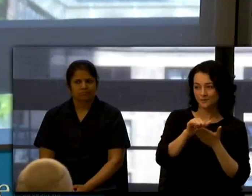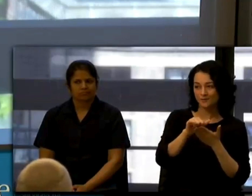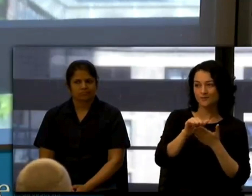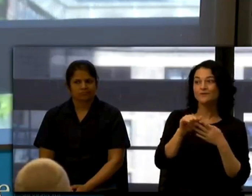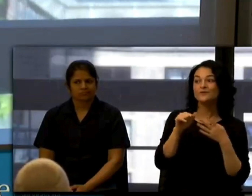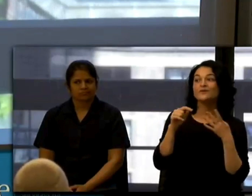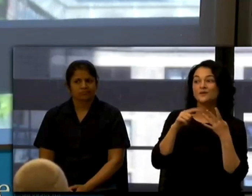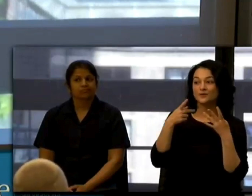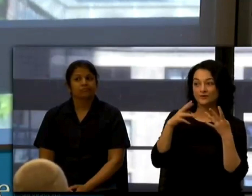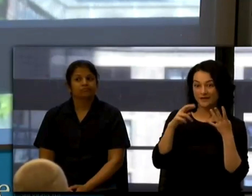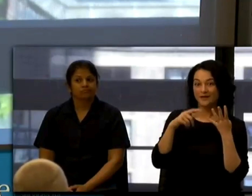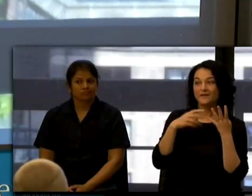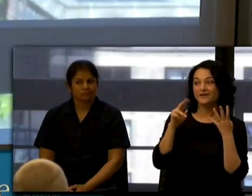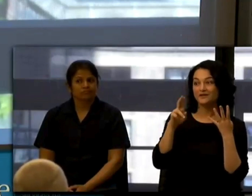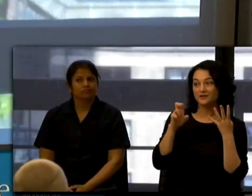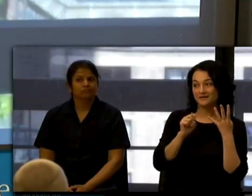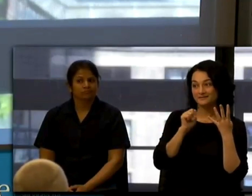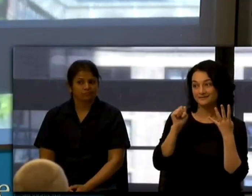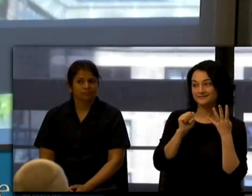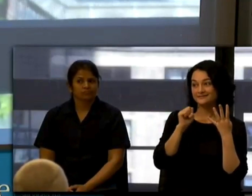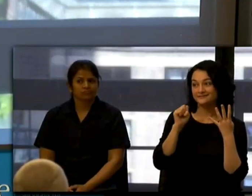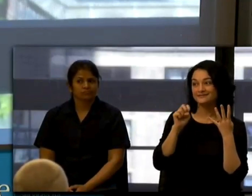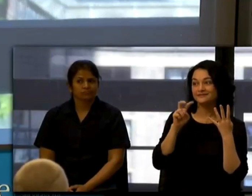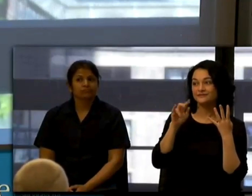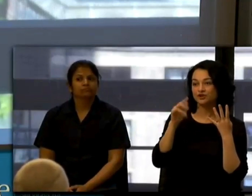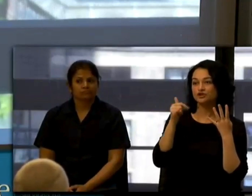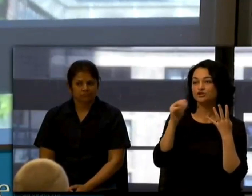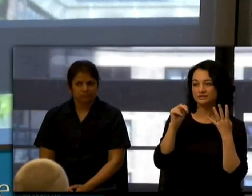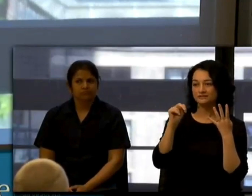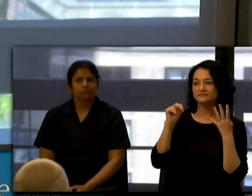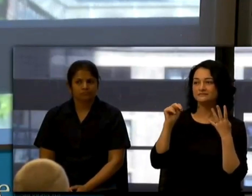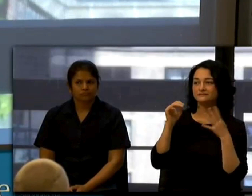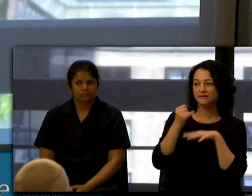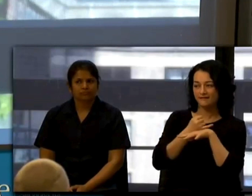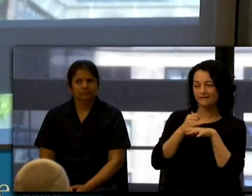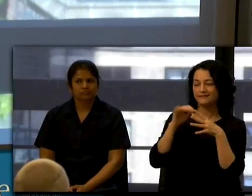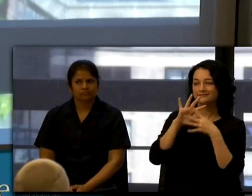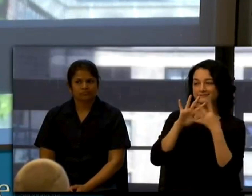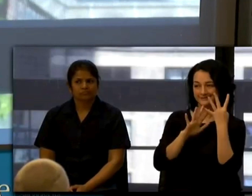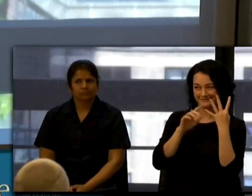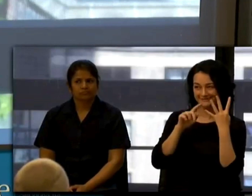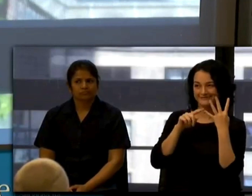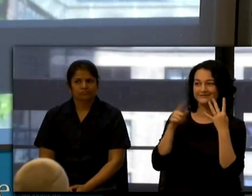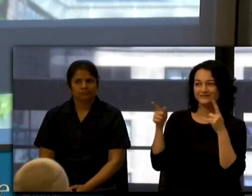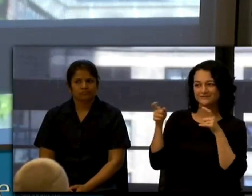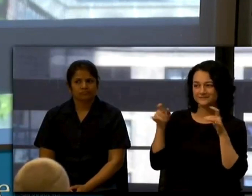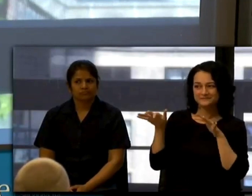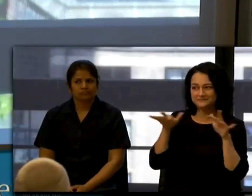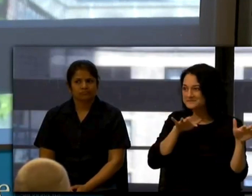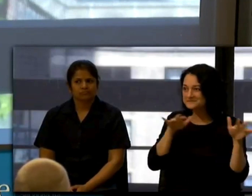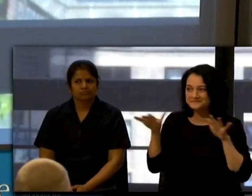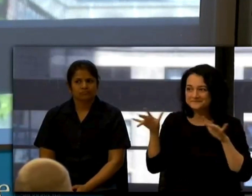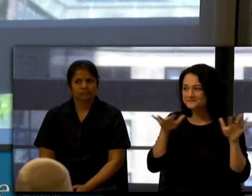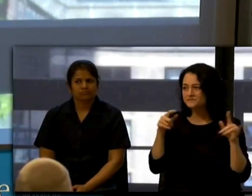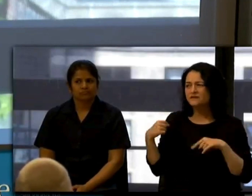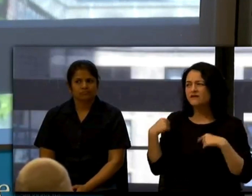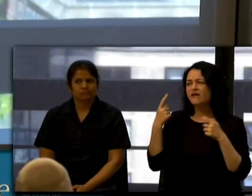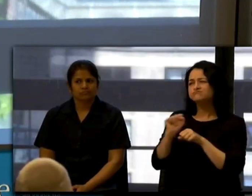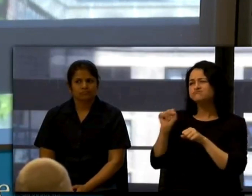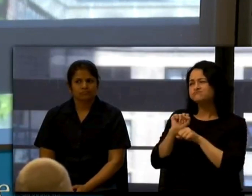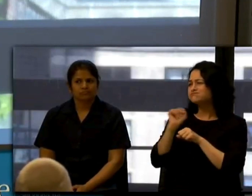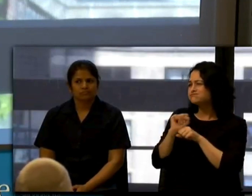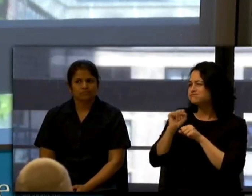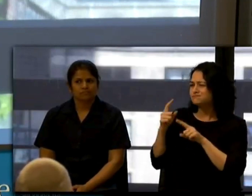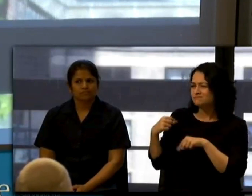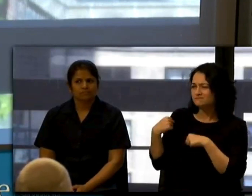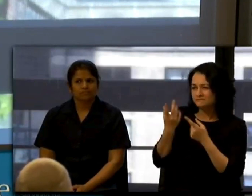distinguished career. And of course, ACL, literally by structure, stands at the intersections